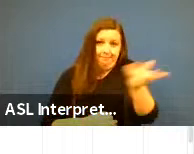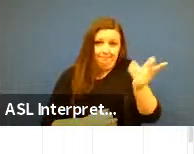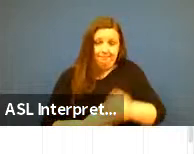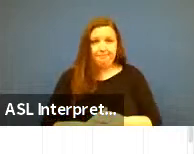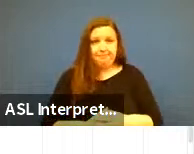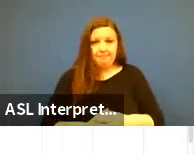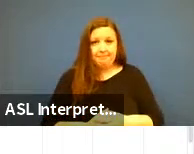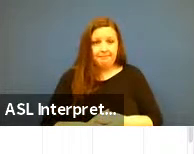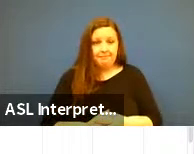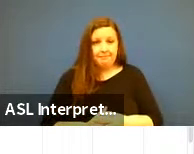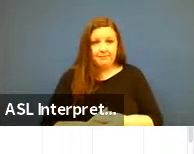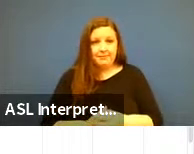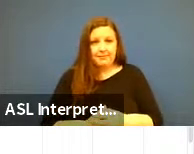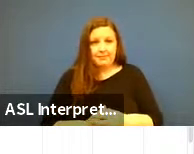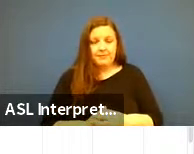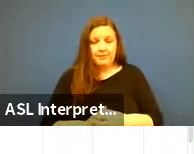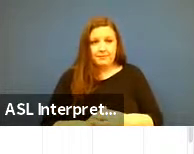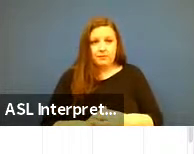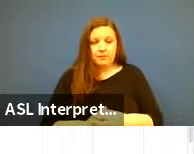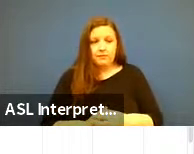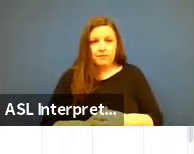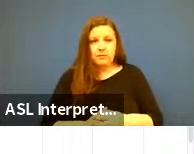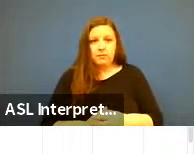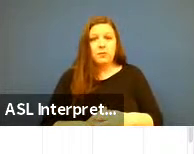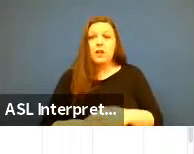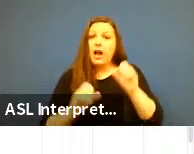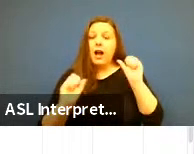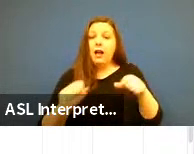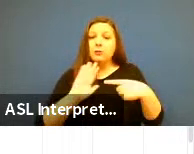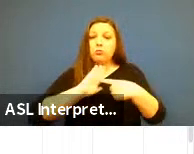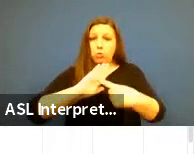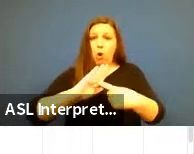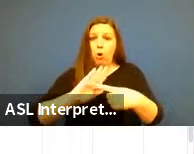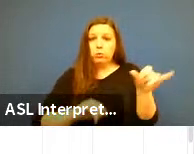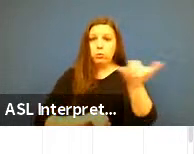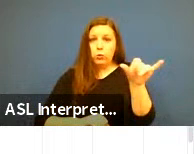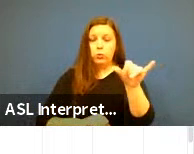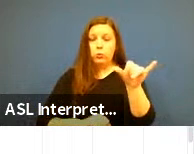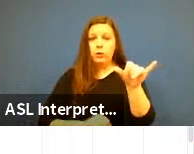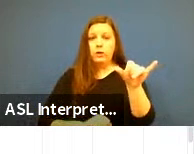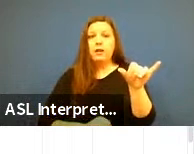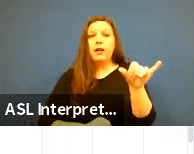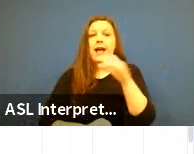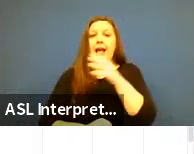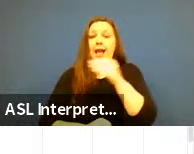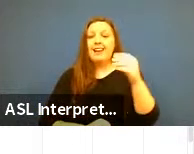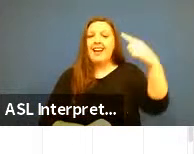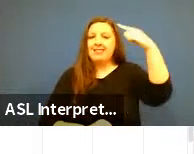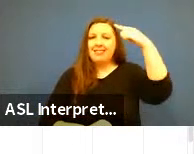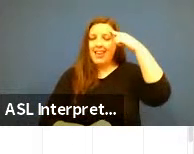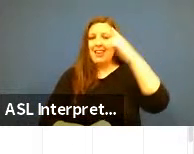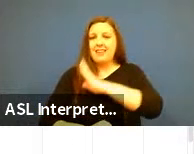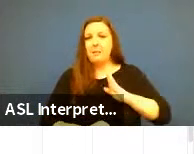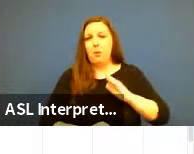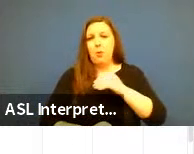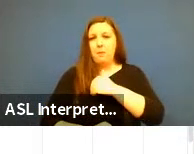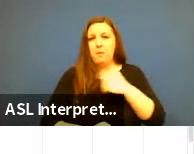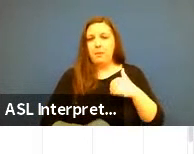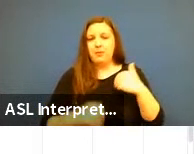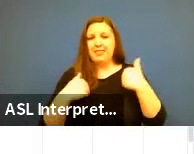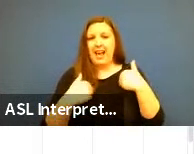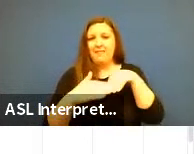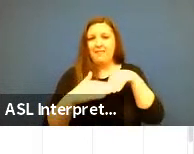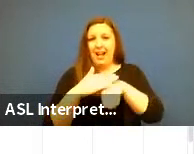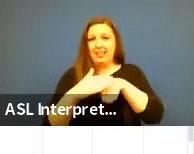Okay, I'm happy to pull it up on my end as well. And I think board members have access to this,